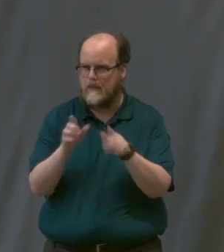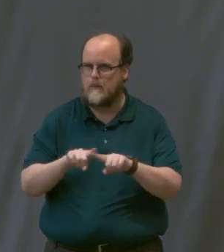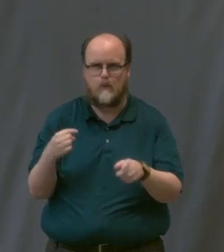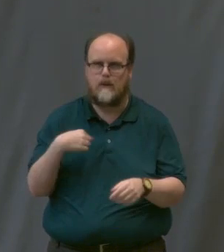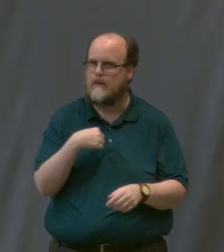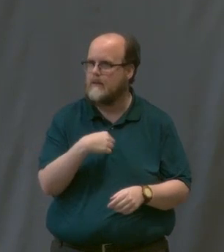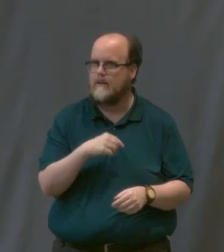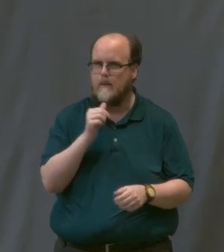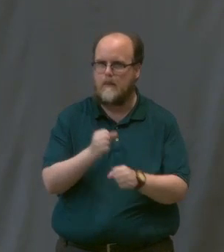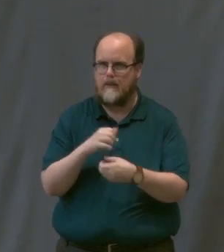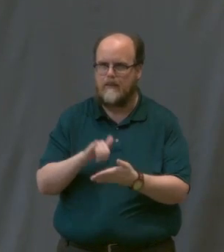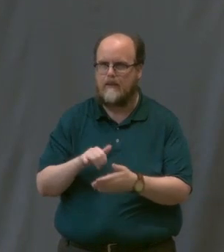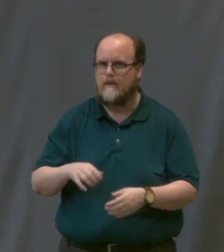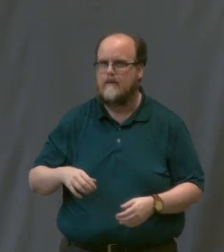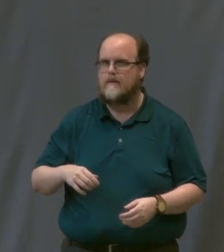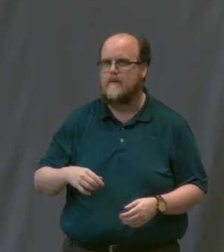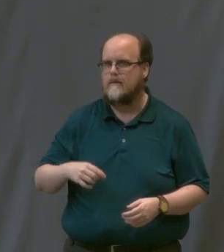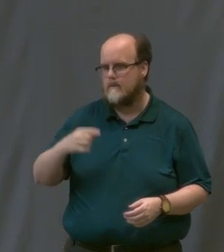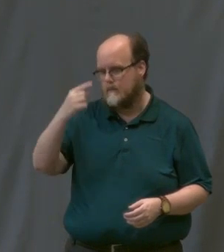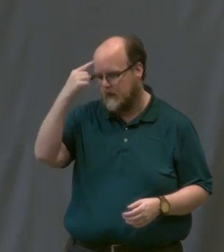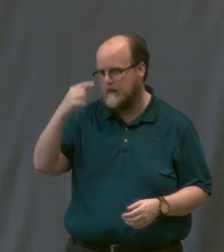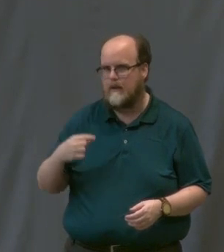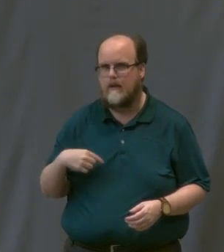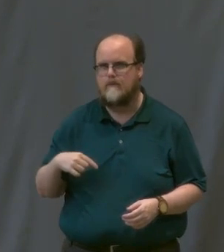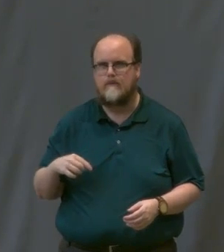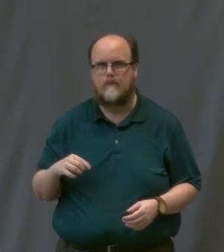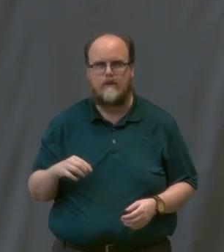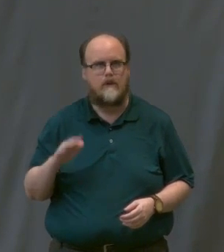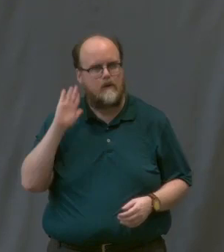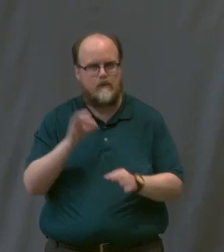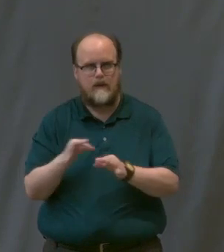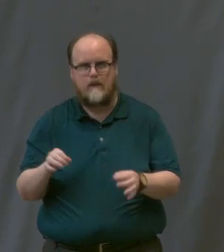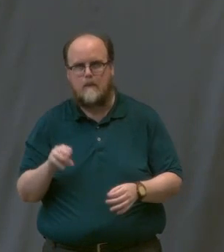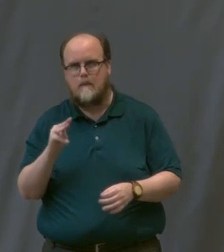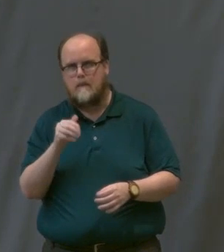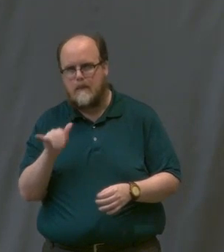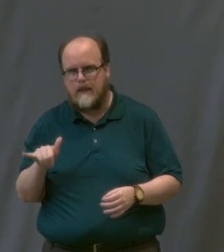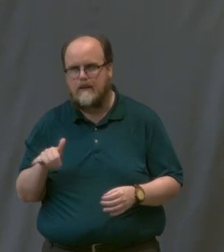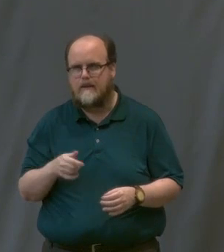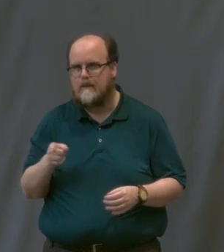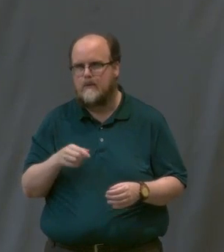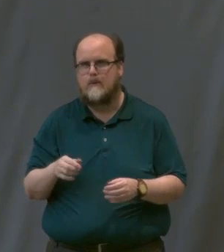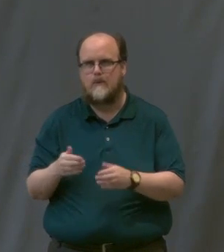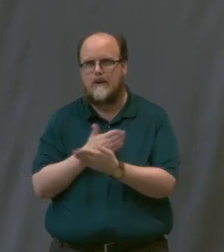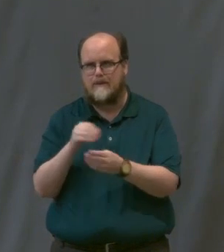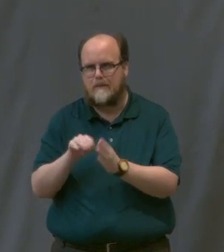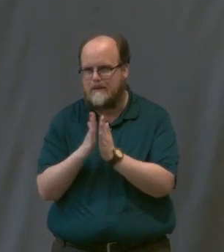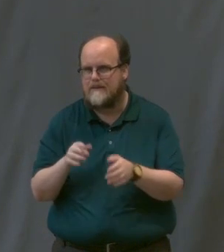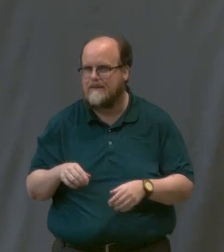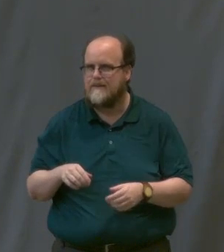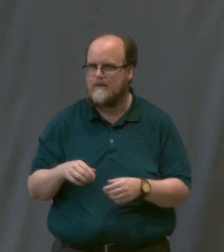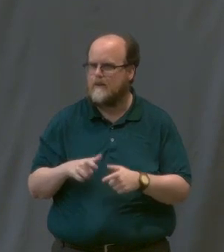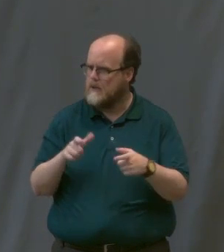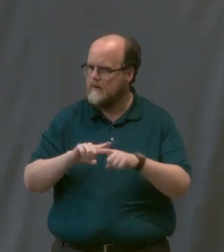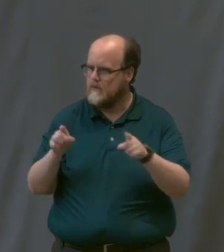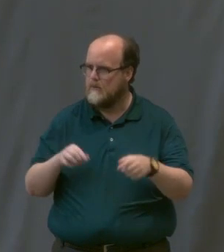Yeah, I've heard the phrase, may they rest in peace. I'm not sure there's really, well, is there much difference between rest in peace and may they rest in